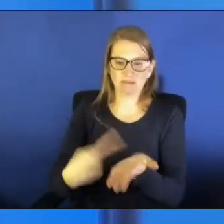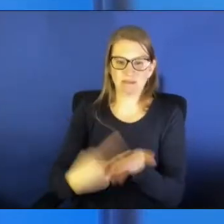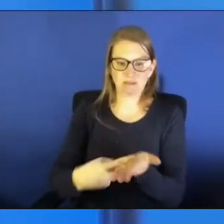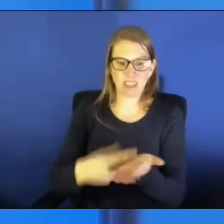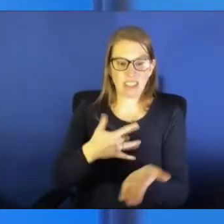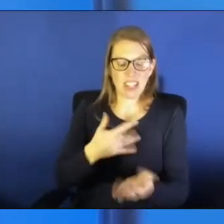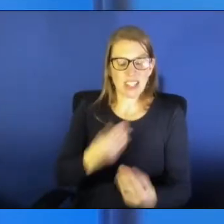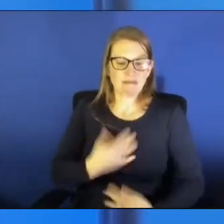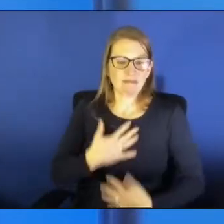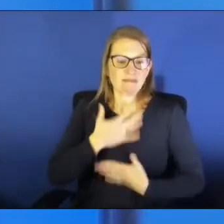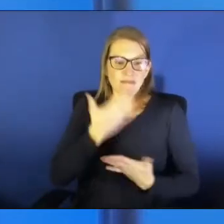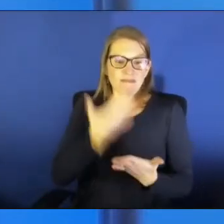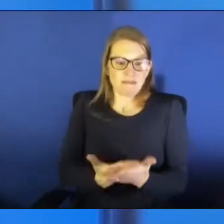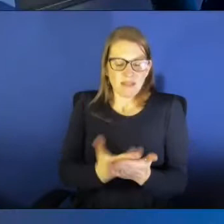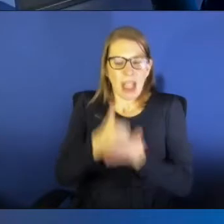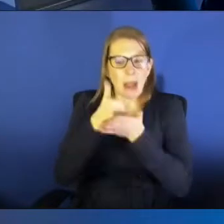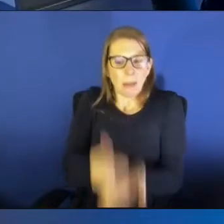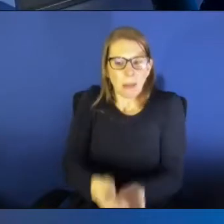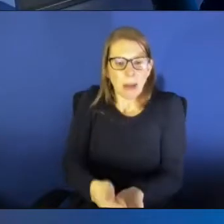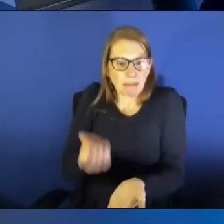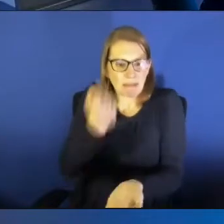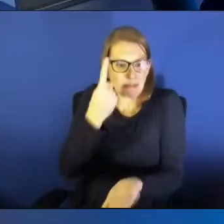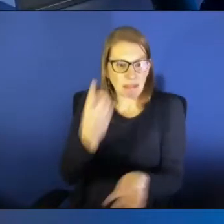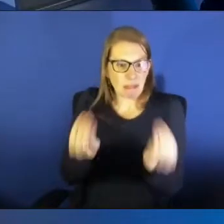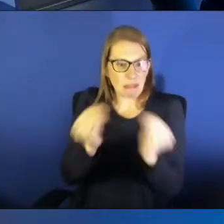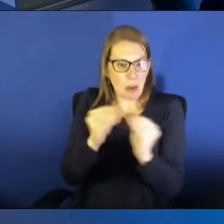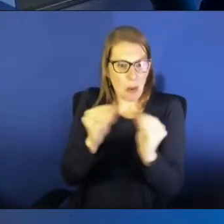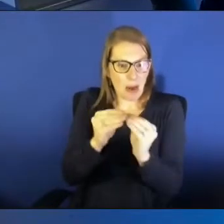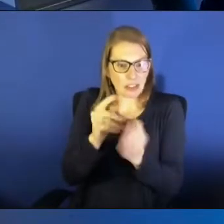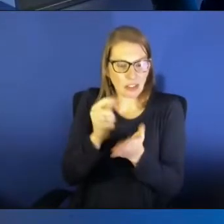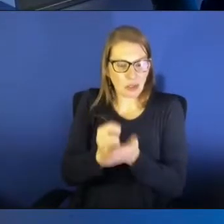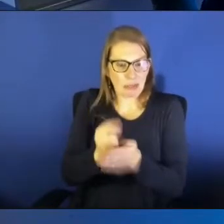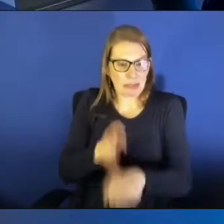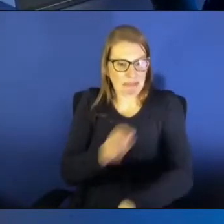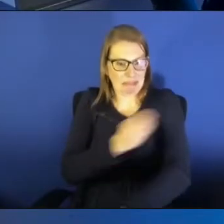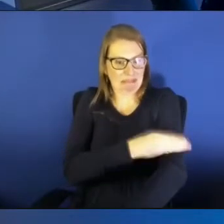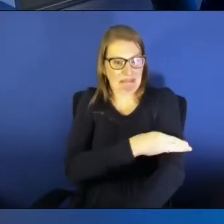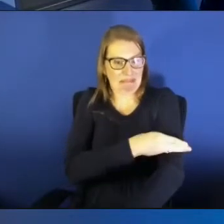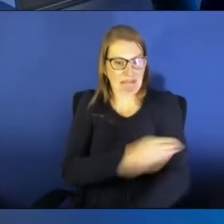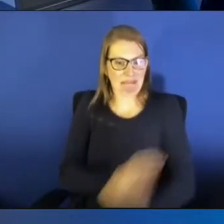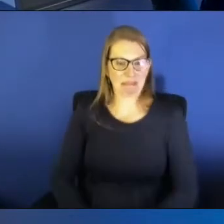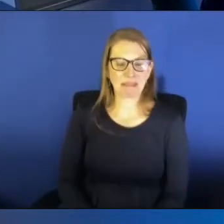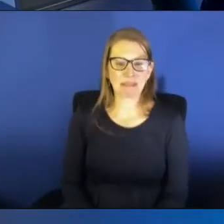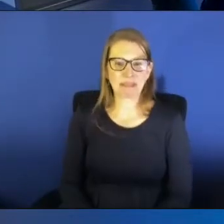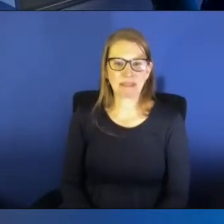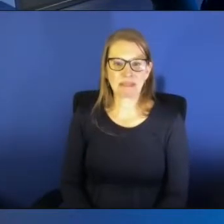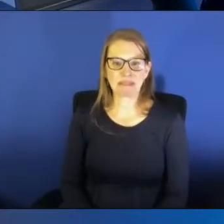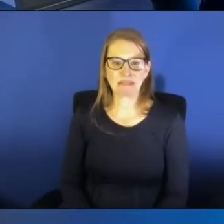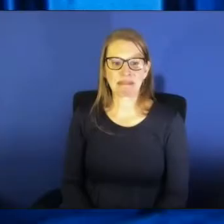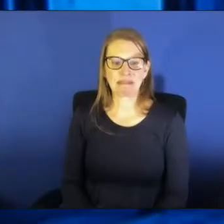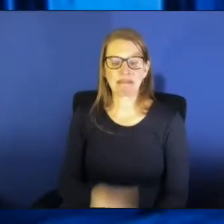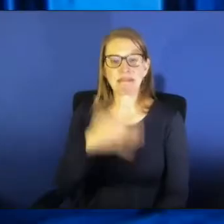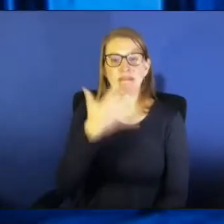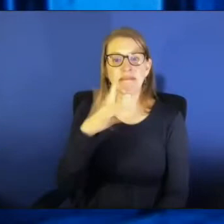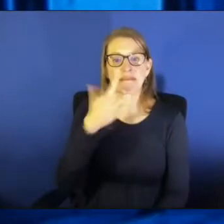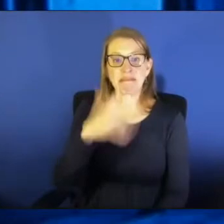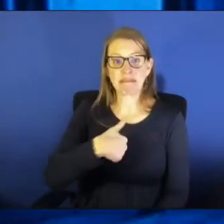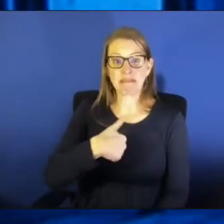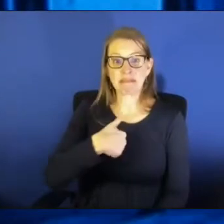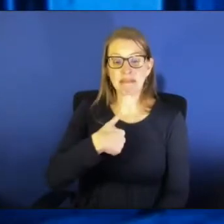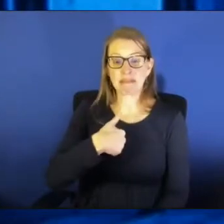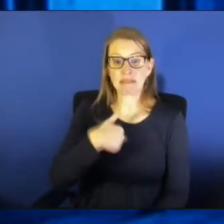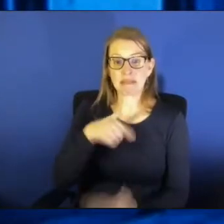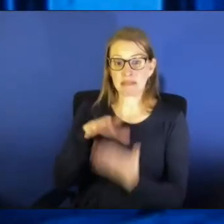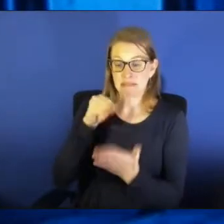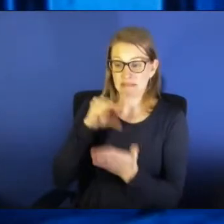to help them through that. I think it's fair to say when I was fortunate enough to be able to limit my practice to the treatment